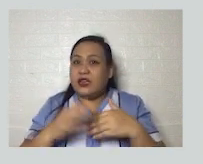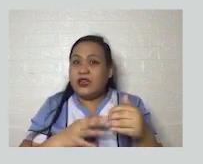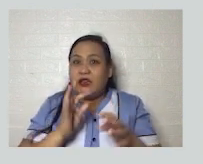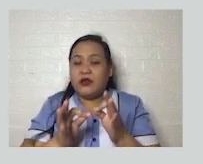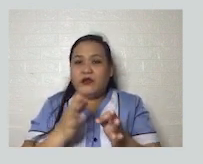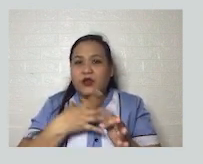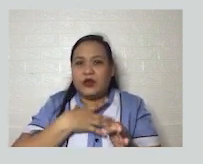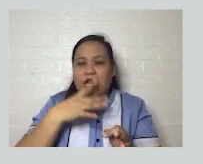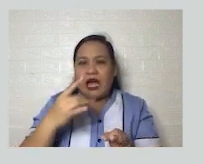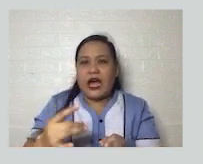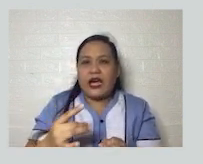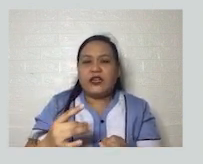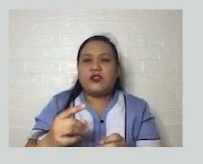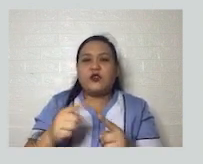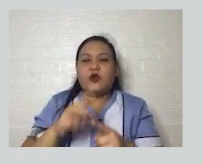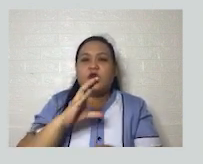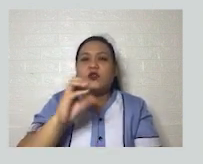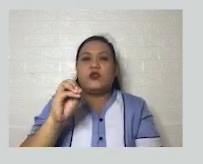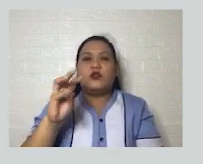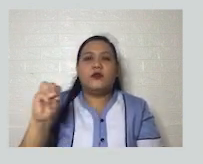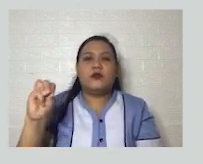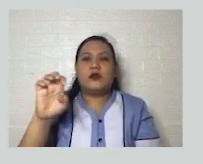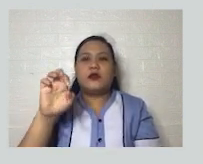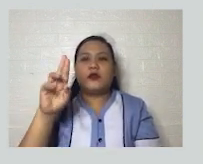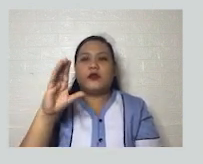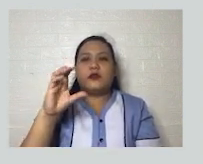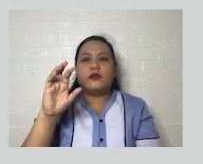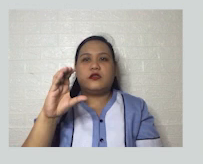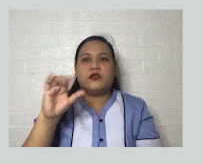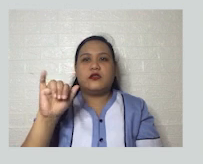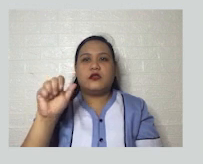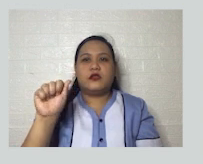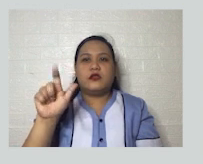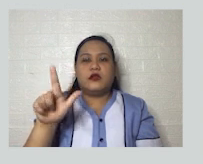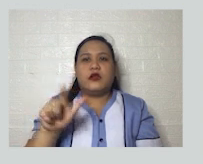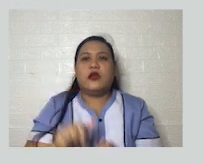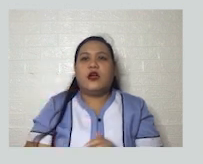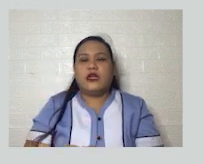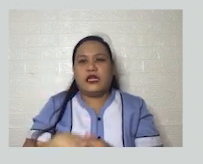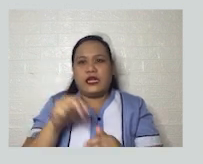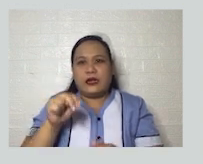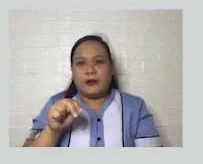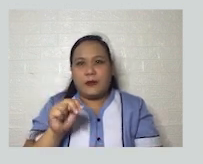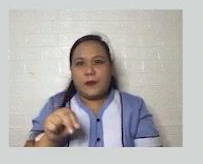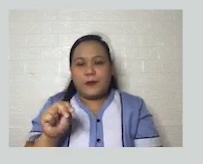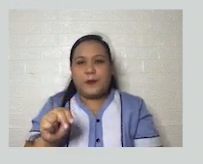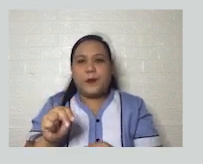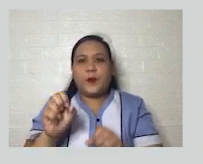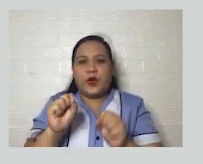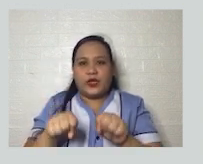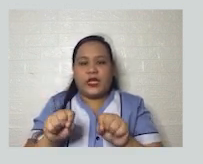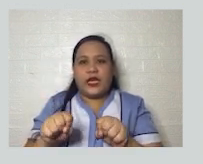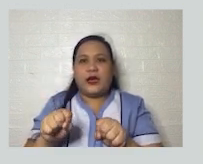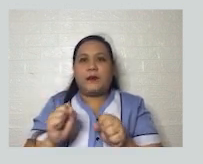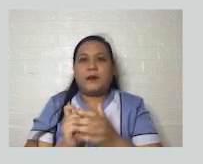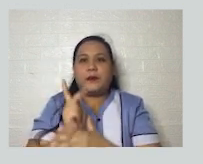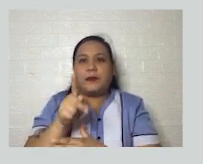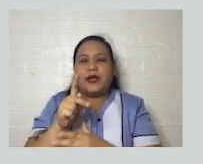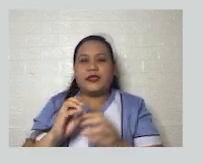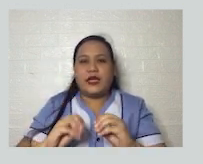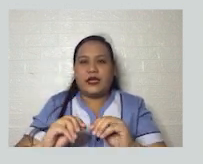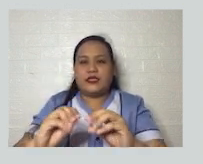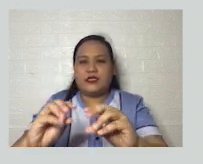However, if your intention is to plant in a commercial scale, it is logical to sow the seeds in seed beds.